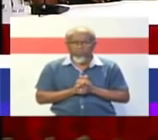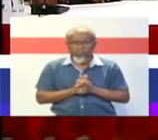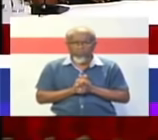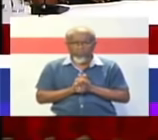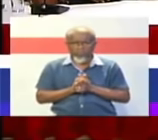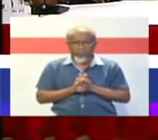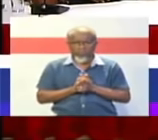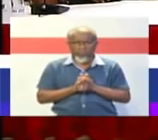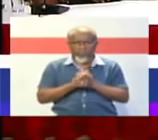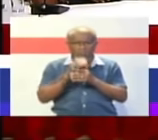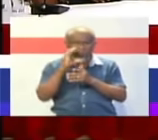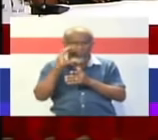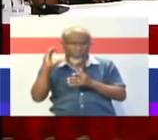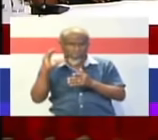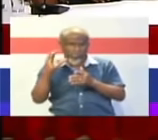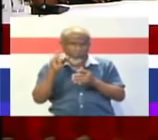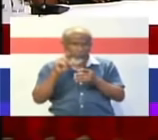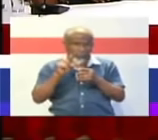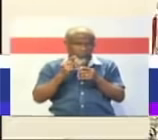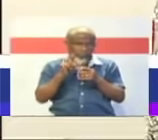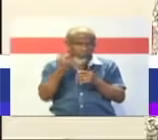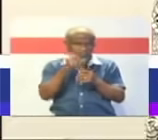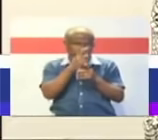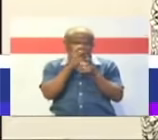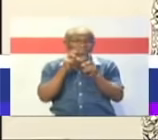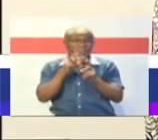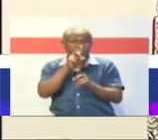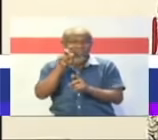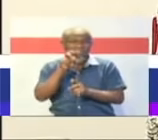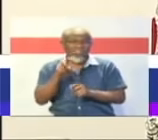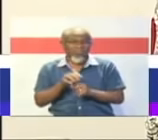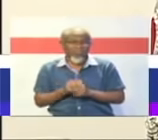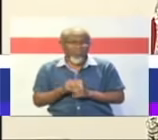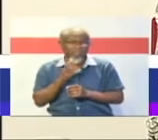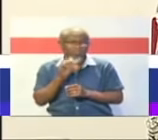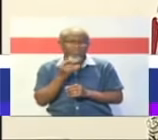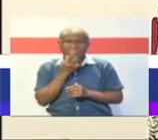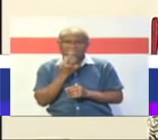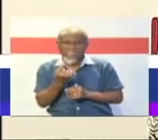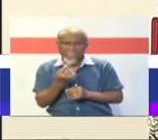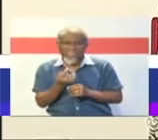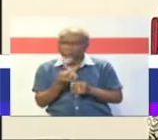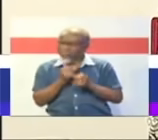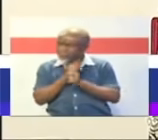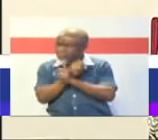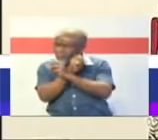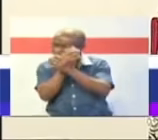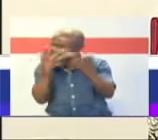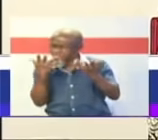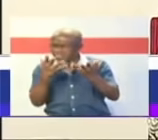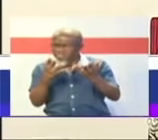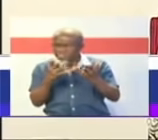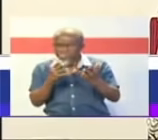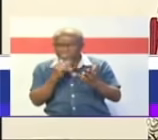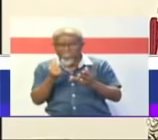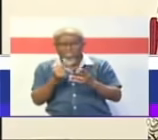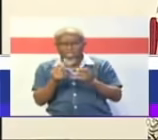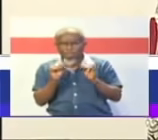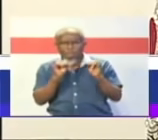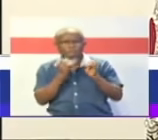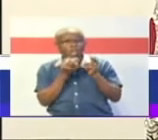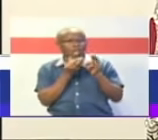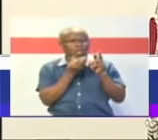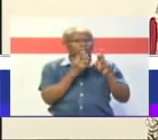take question 1, and then we'll go back to CMO for question 2. Okay, I'll make it very clear that there was nothing wrong